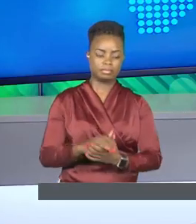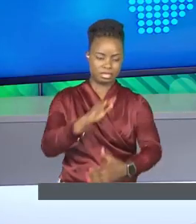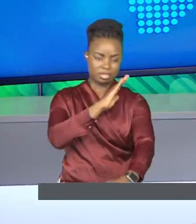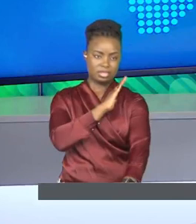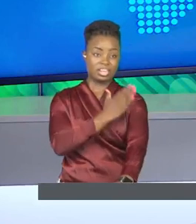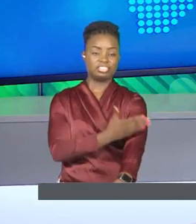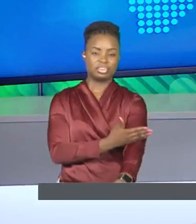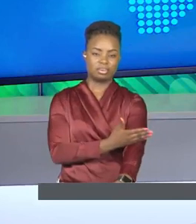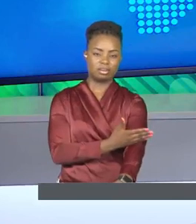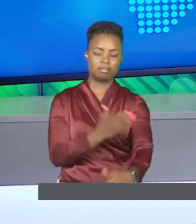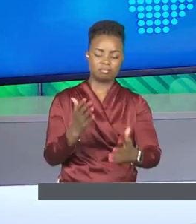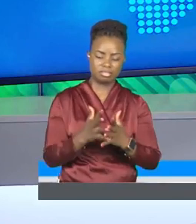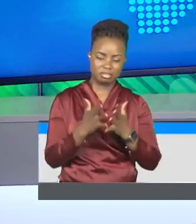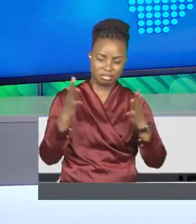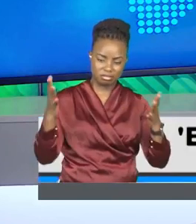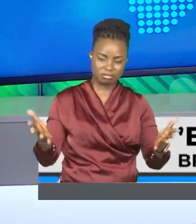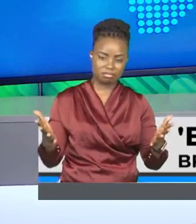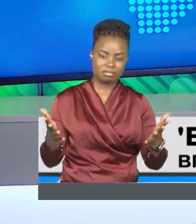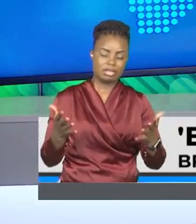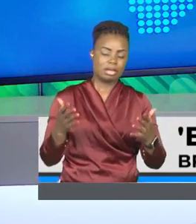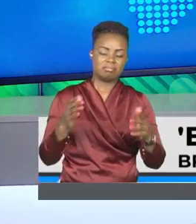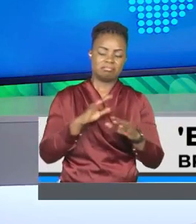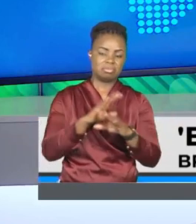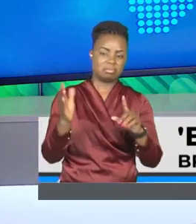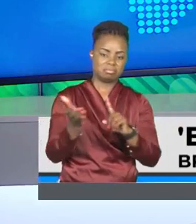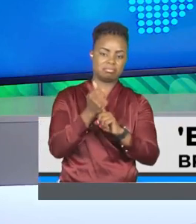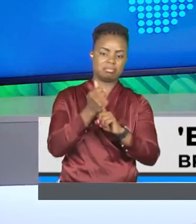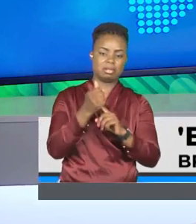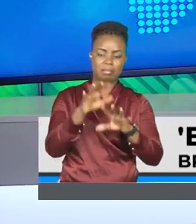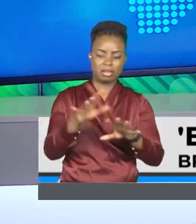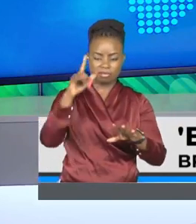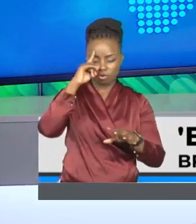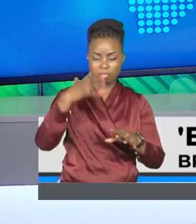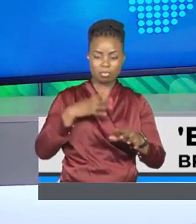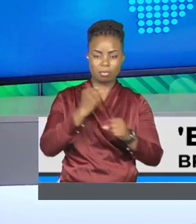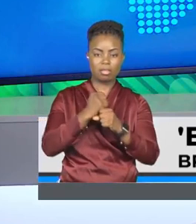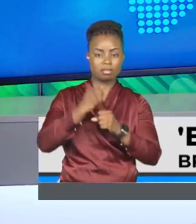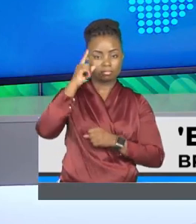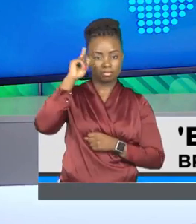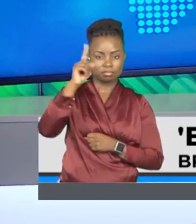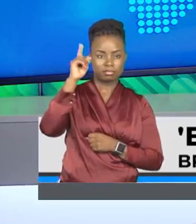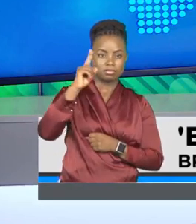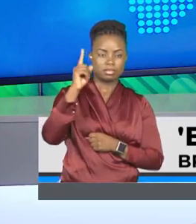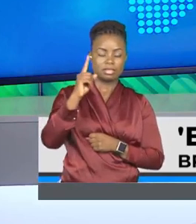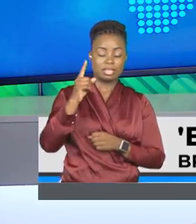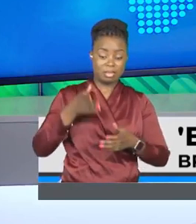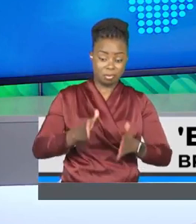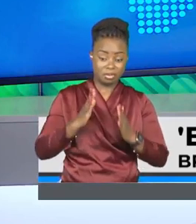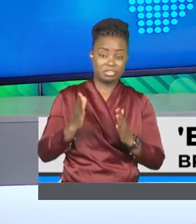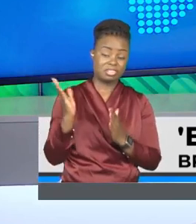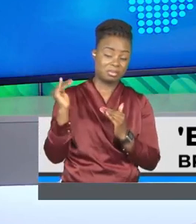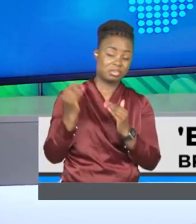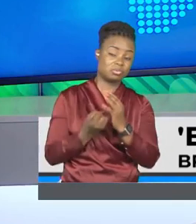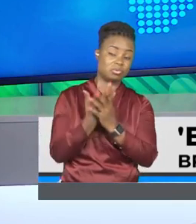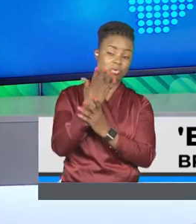Nigeria is currently a large untapped market for breweries, but with a population expected to grow to 410 million by